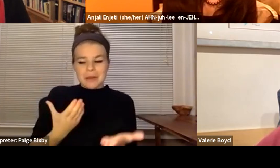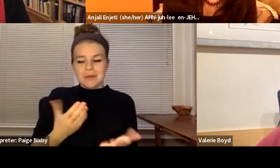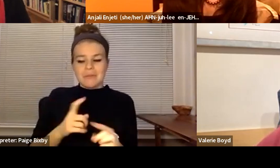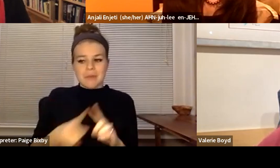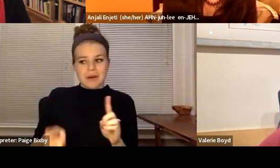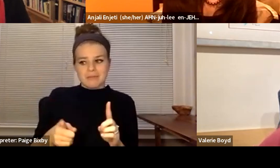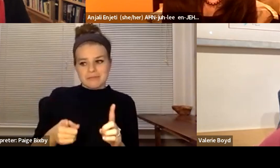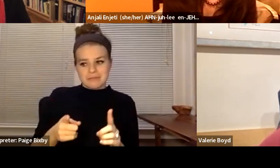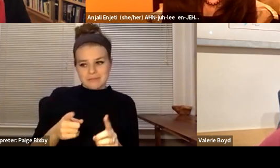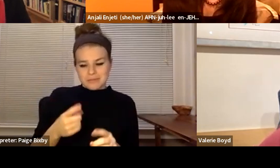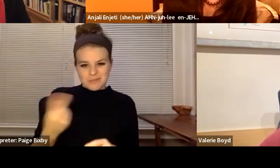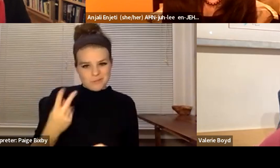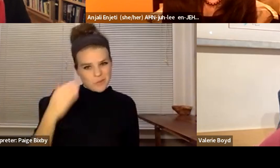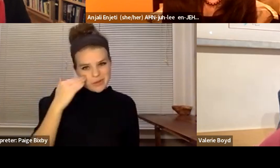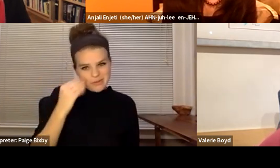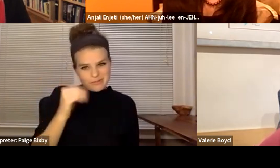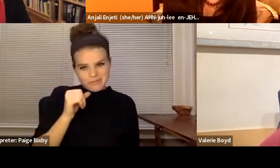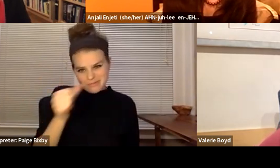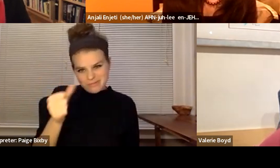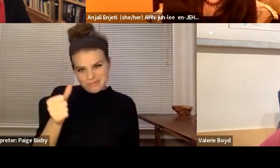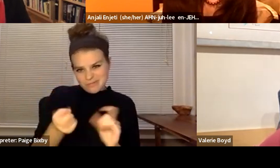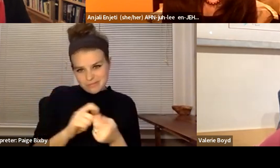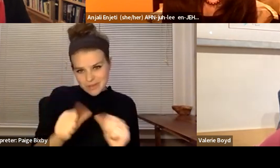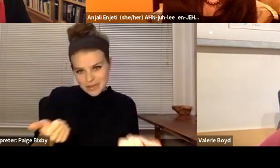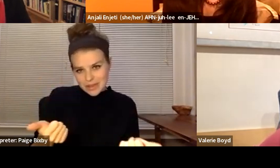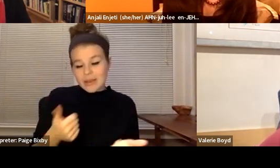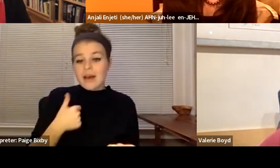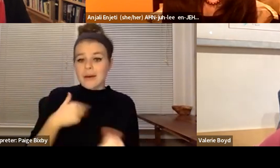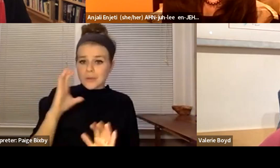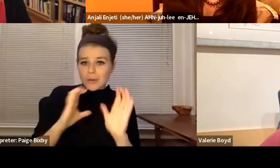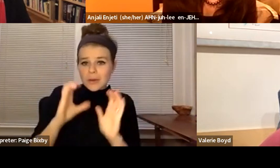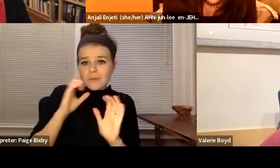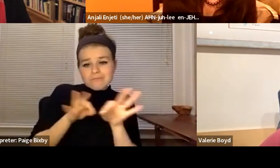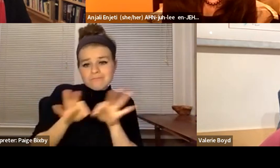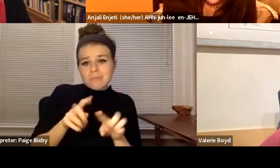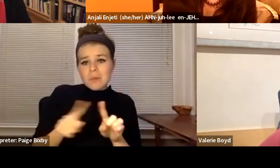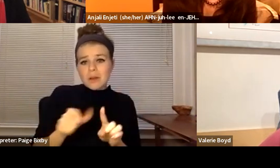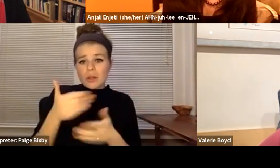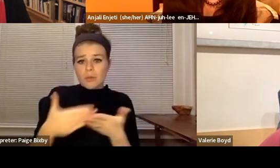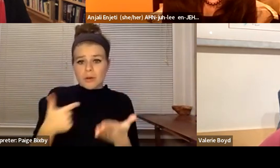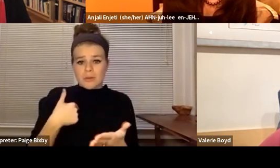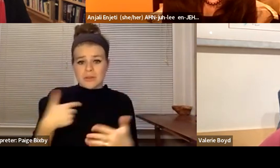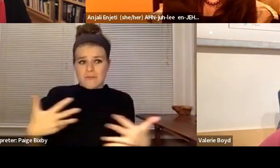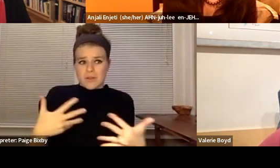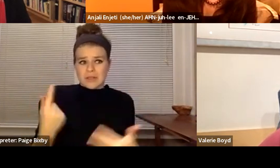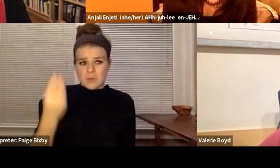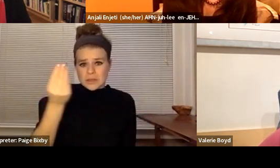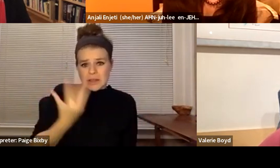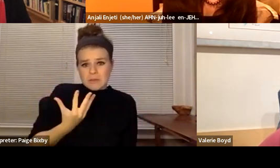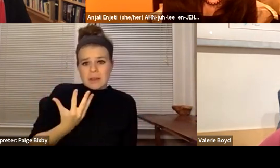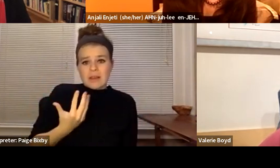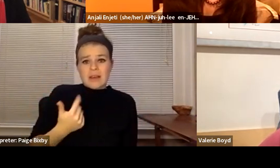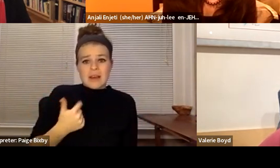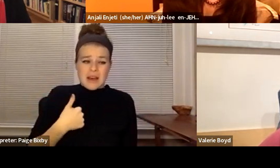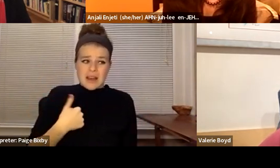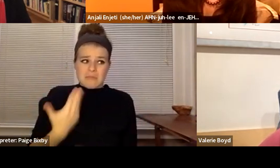neither of us was really convinced. Although I was looking for an explanation, there was another part of me that was afraid someone would tell me that I might not really